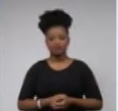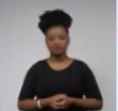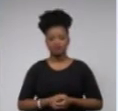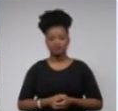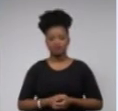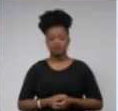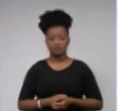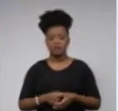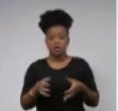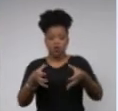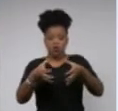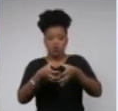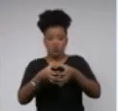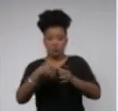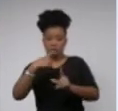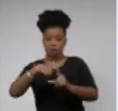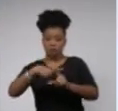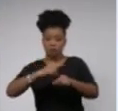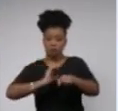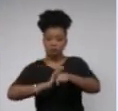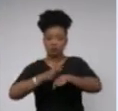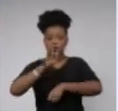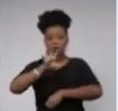37 of the 40 cases, or the